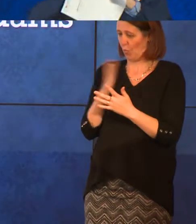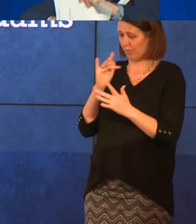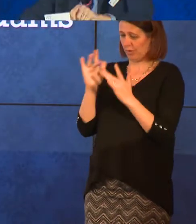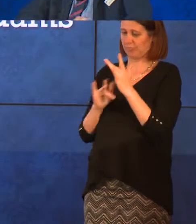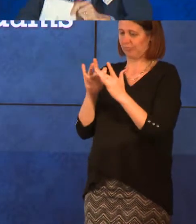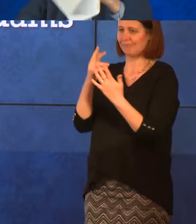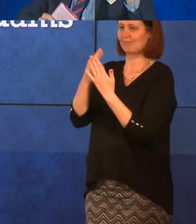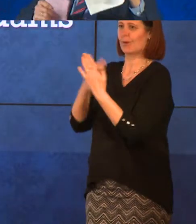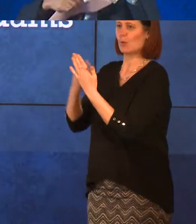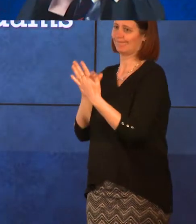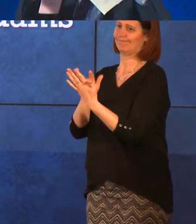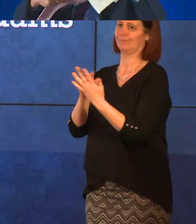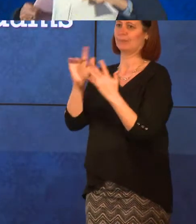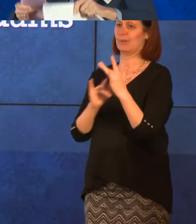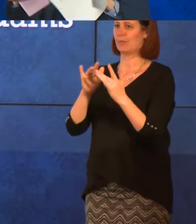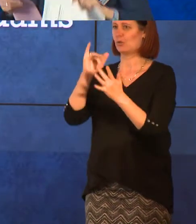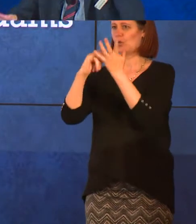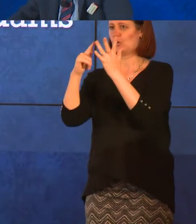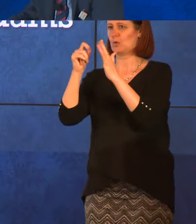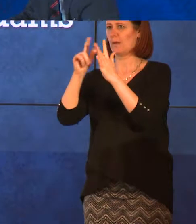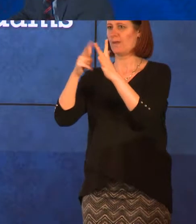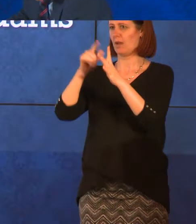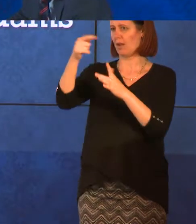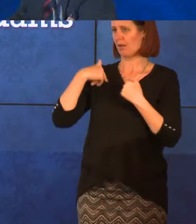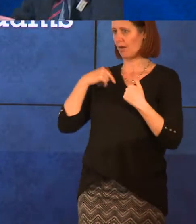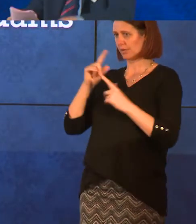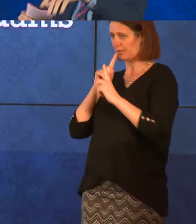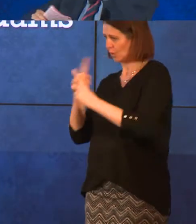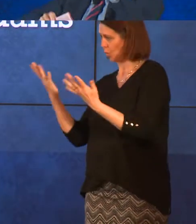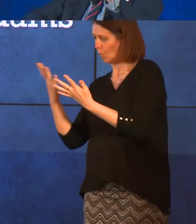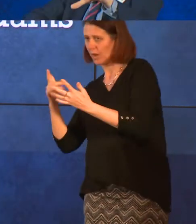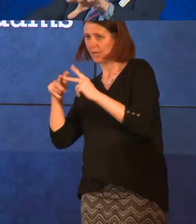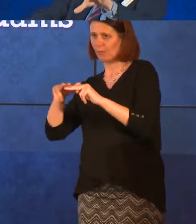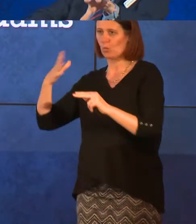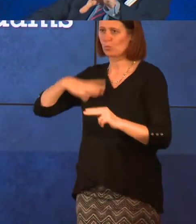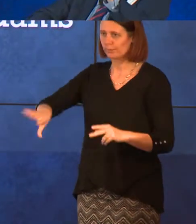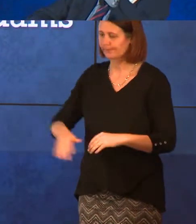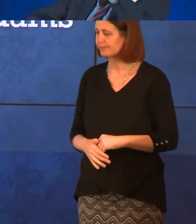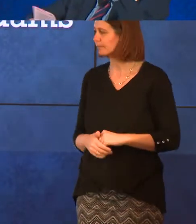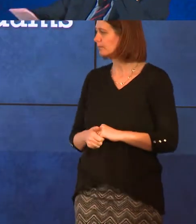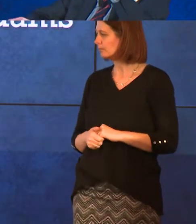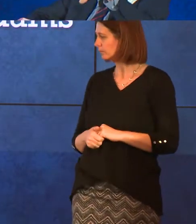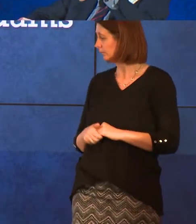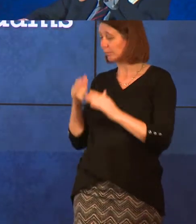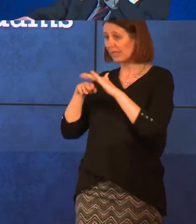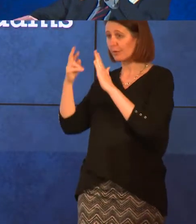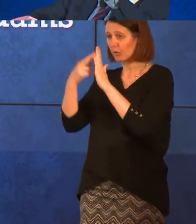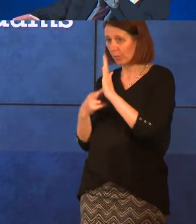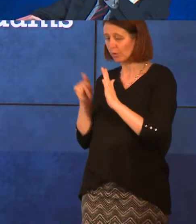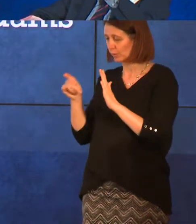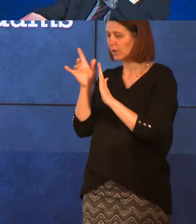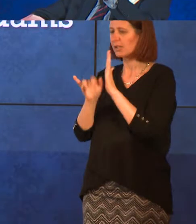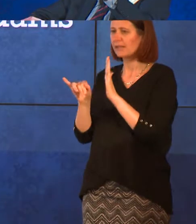but I can, Sophia and I can point you to them later on if you would like us to do so. But in that report, we